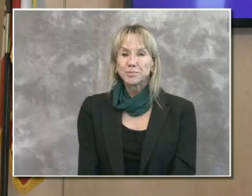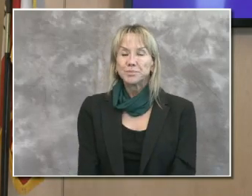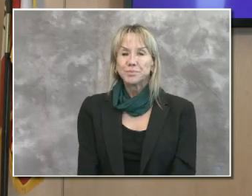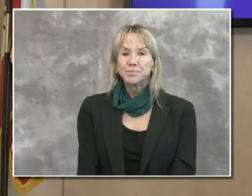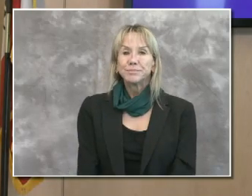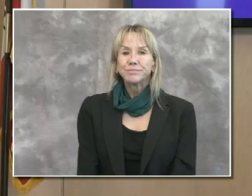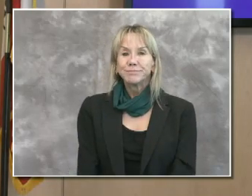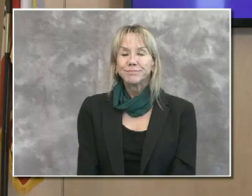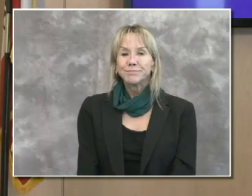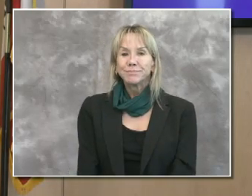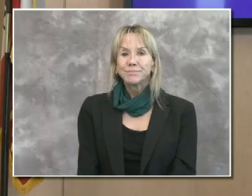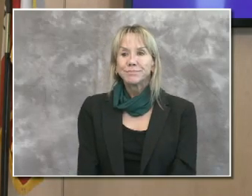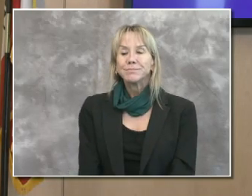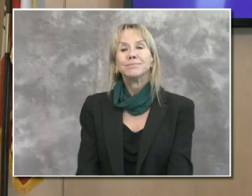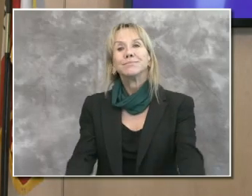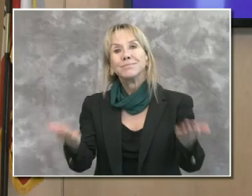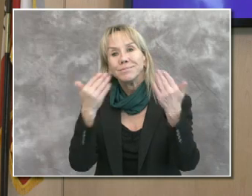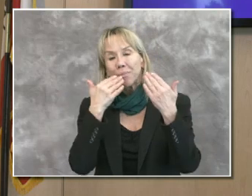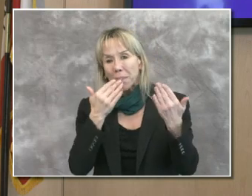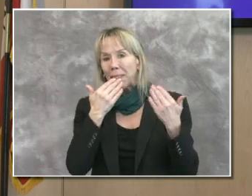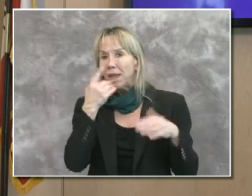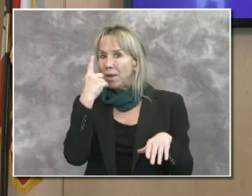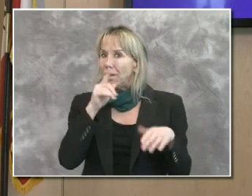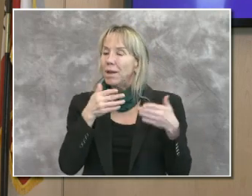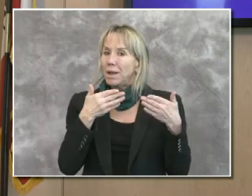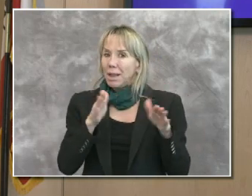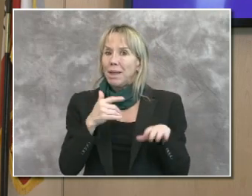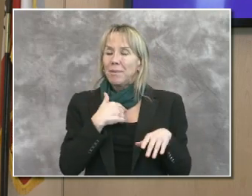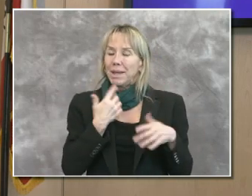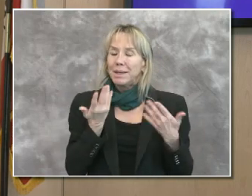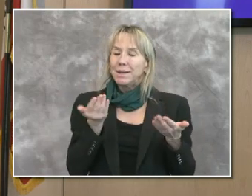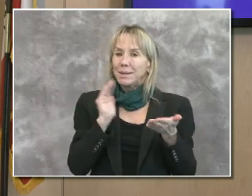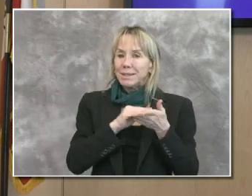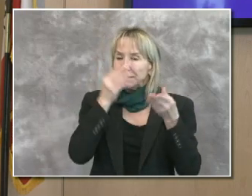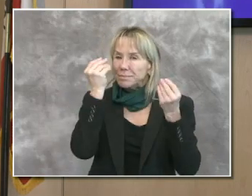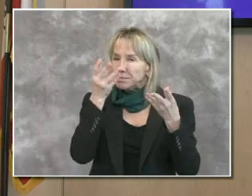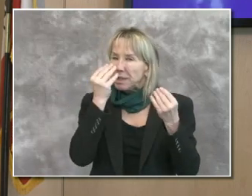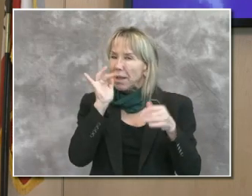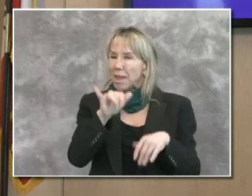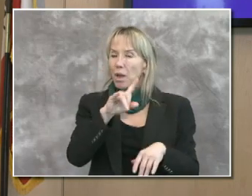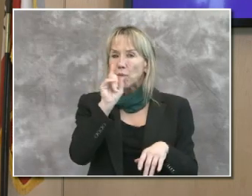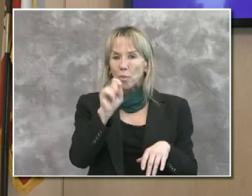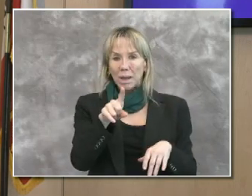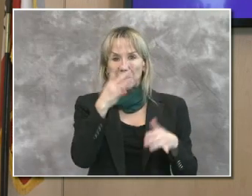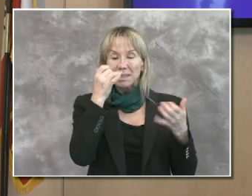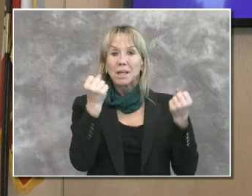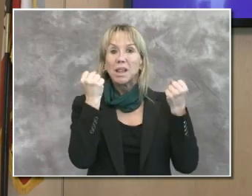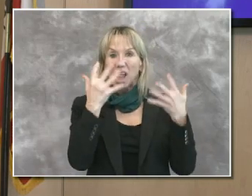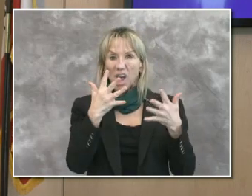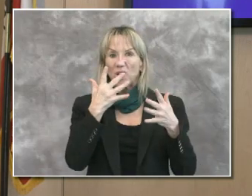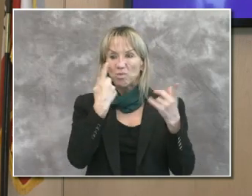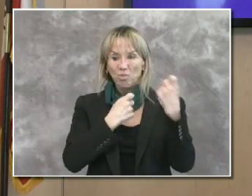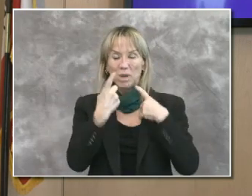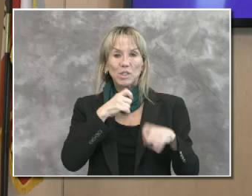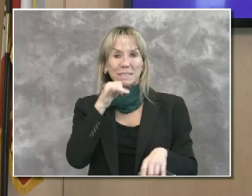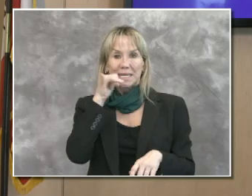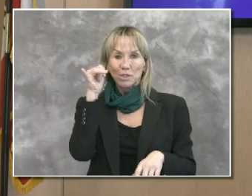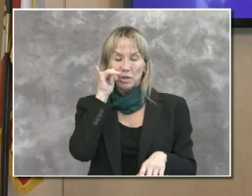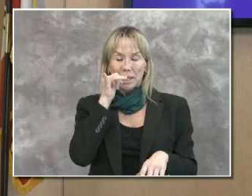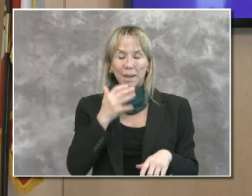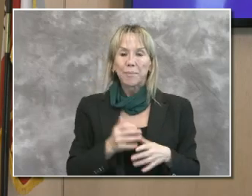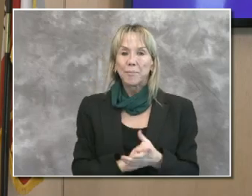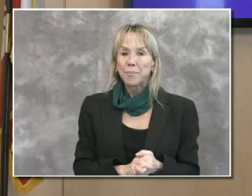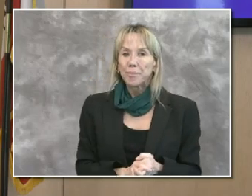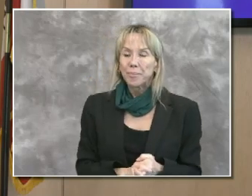Thank you for the chance to do follow up on those questions. There were a lot of that question. There were a lot of questions about this yesterday. We